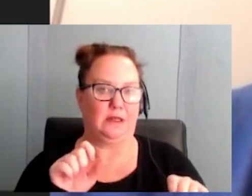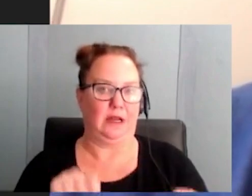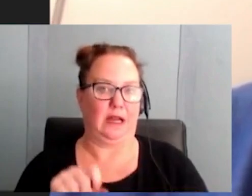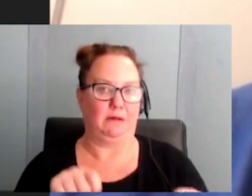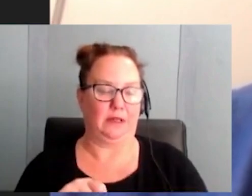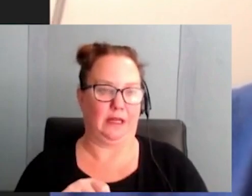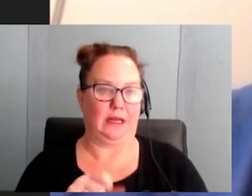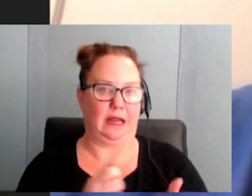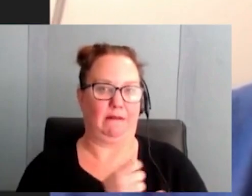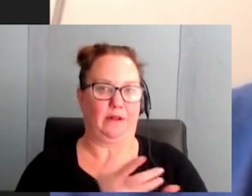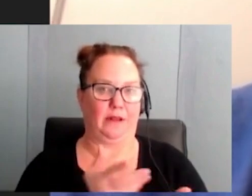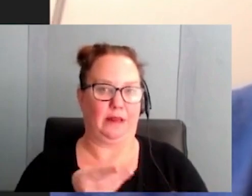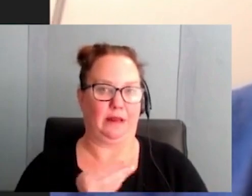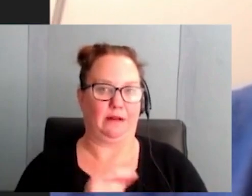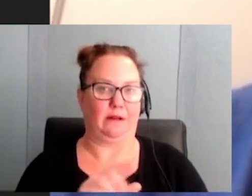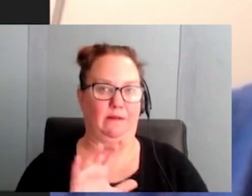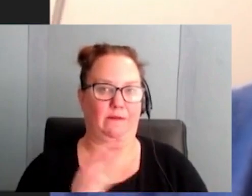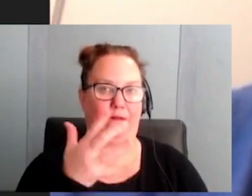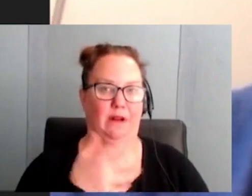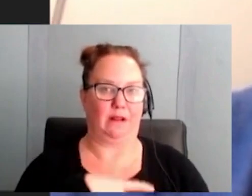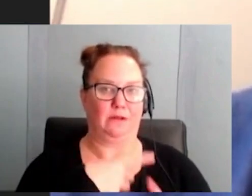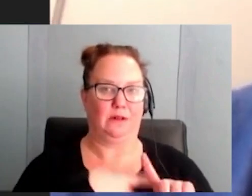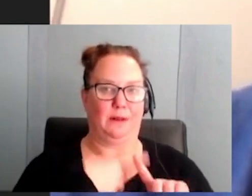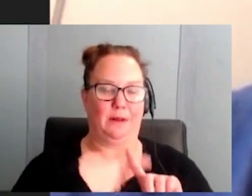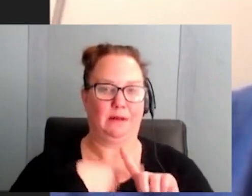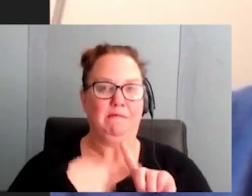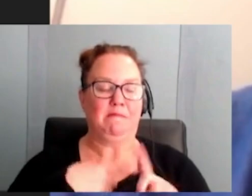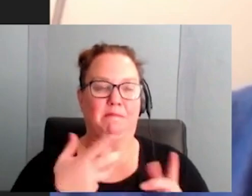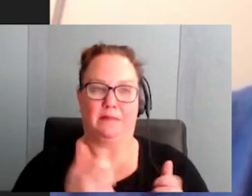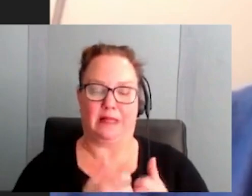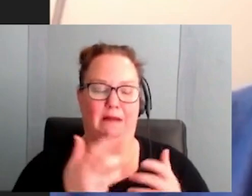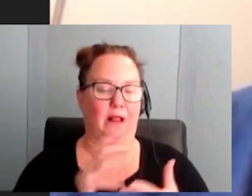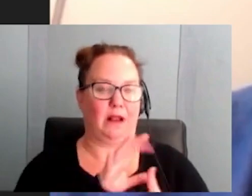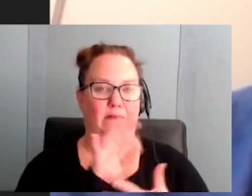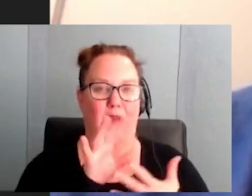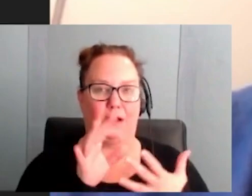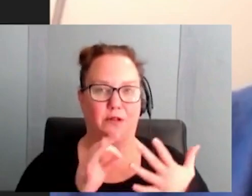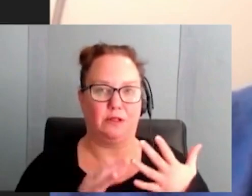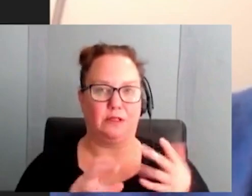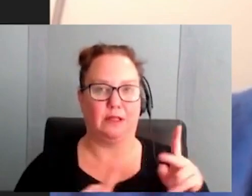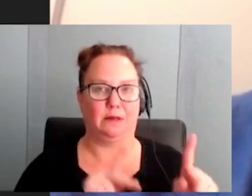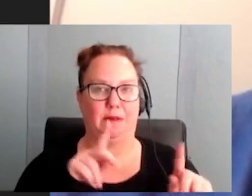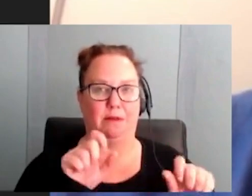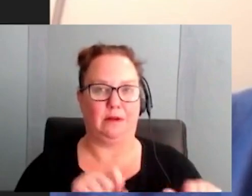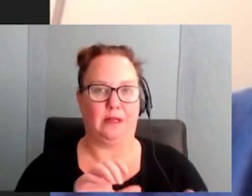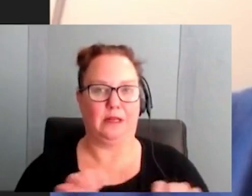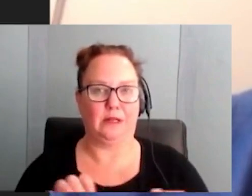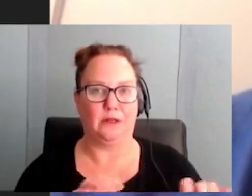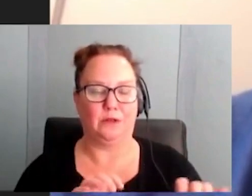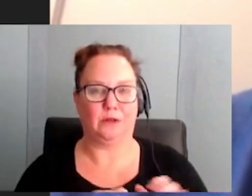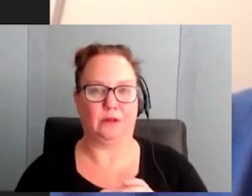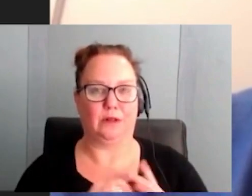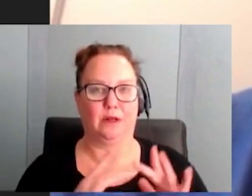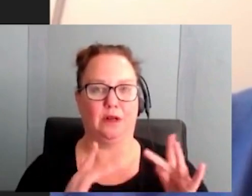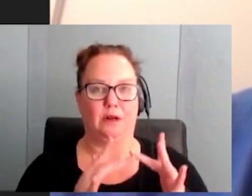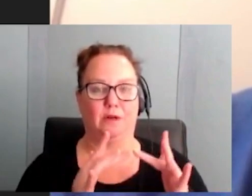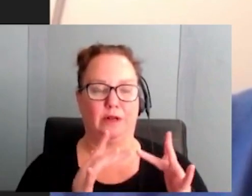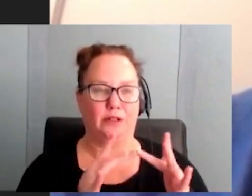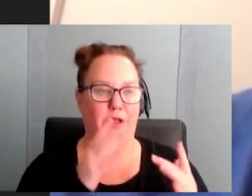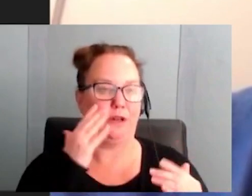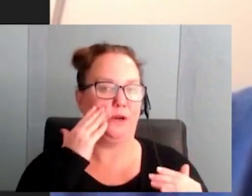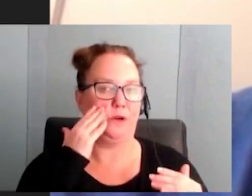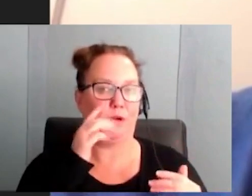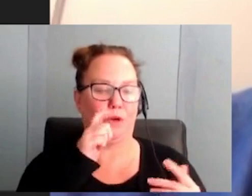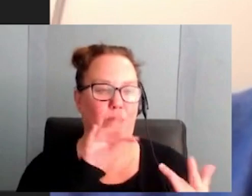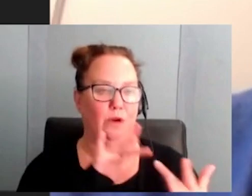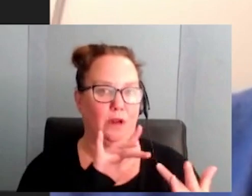my everything covered for $5 a month. They have a lot of options there that people can do. Reaching out, knowing who to call, how